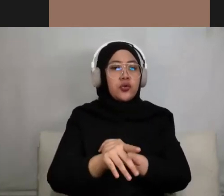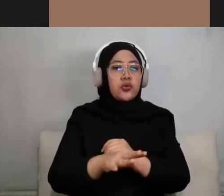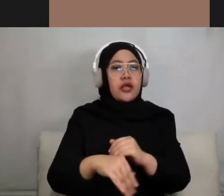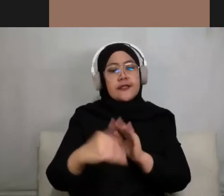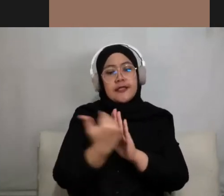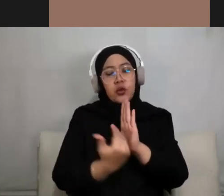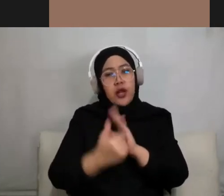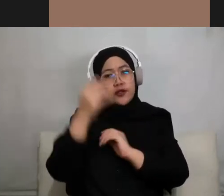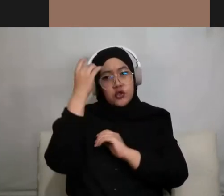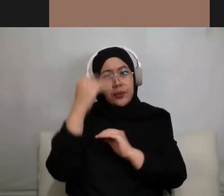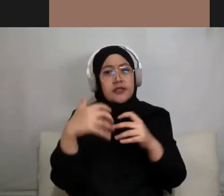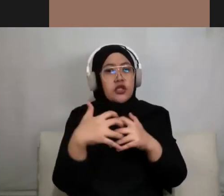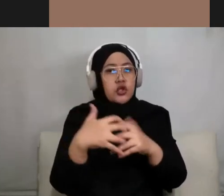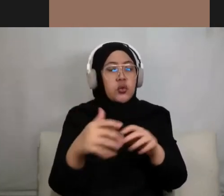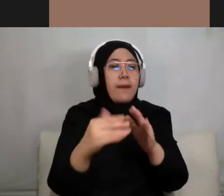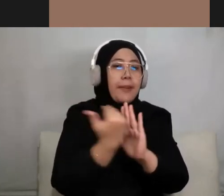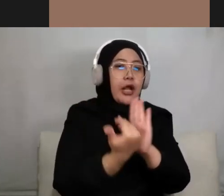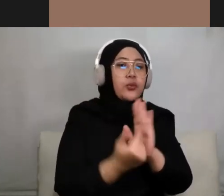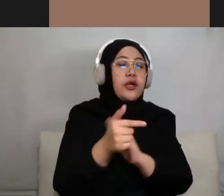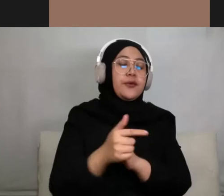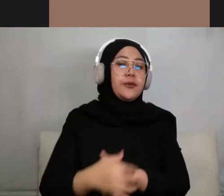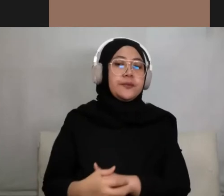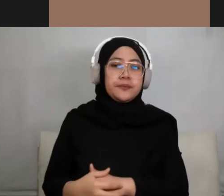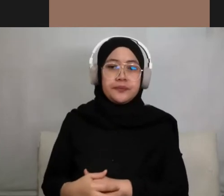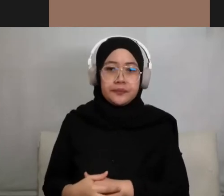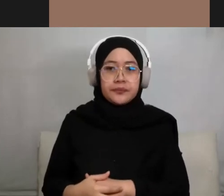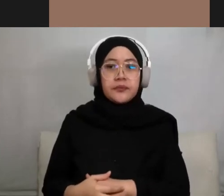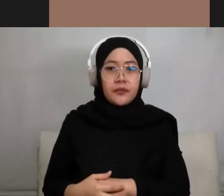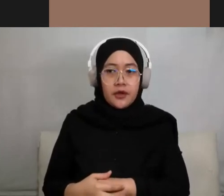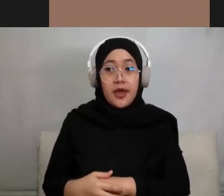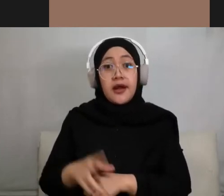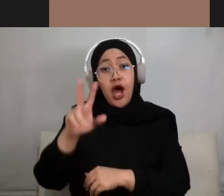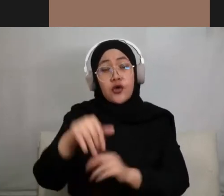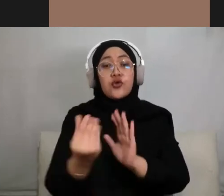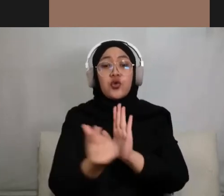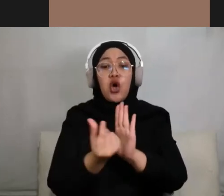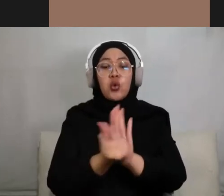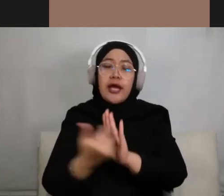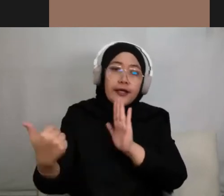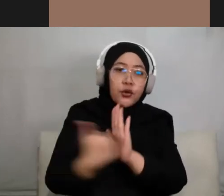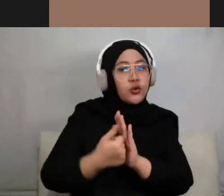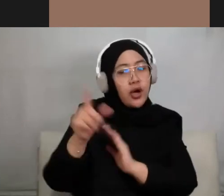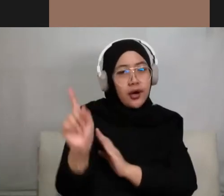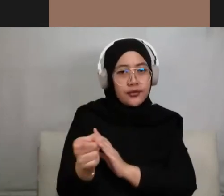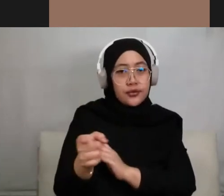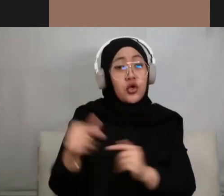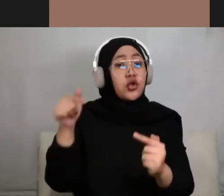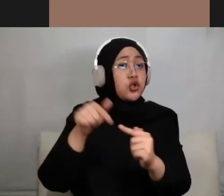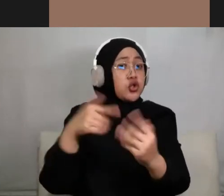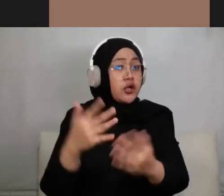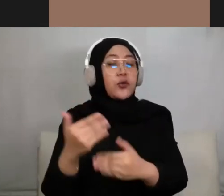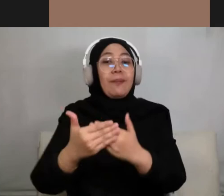that these legislative compliances are made. And for the maintenance purpose, what I said,